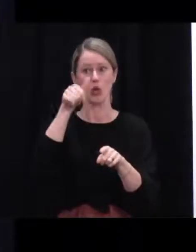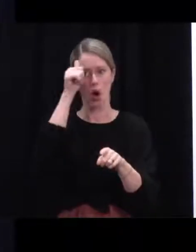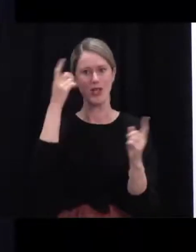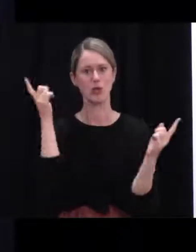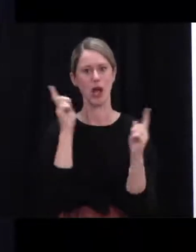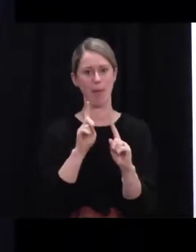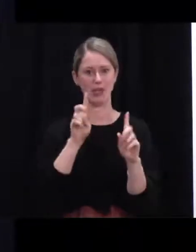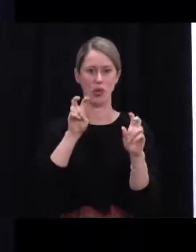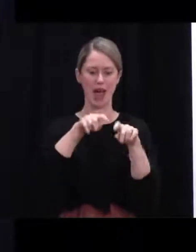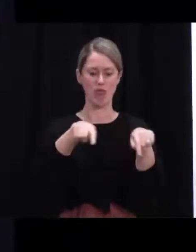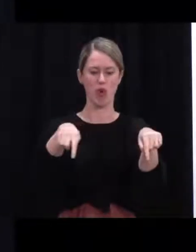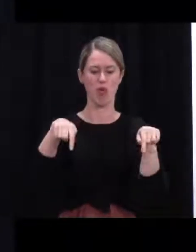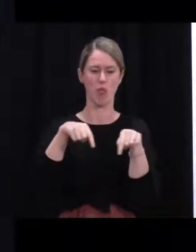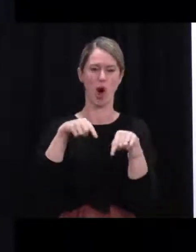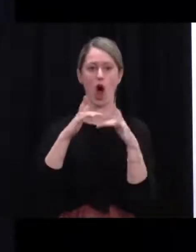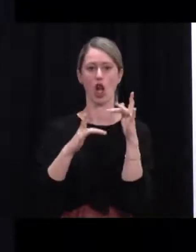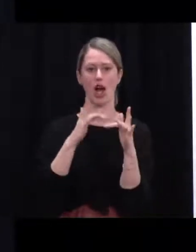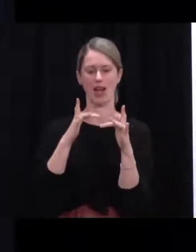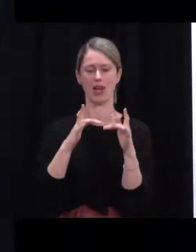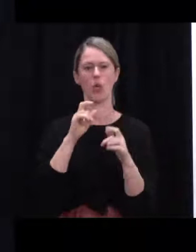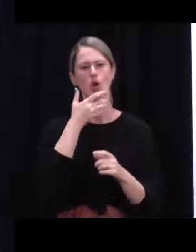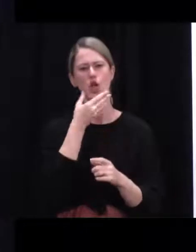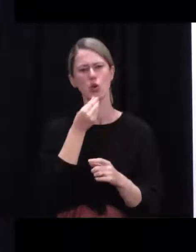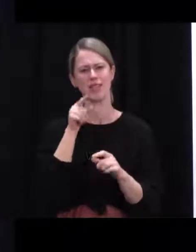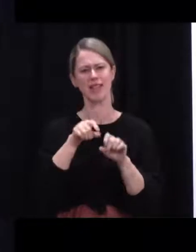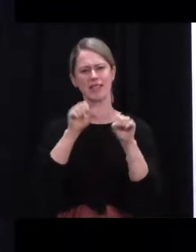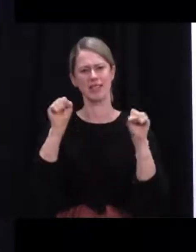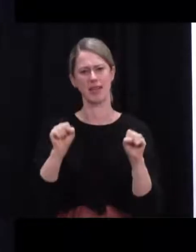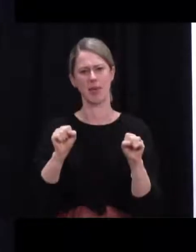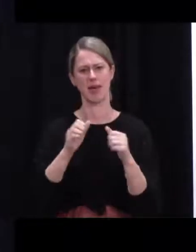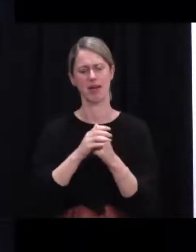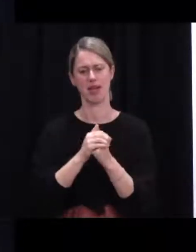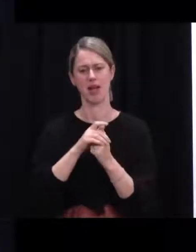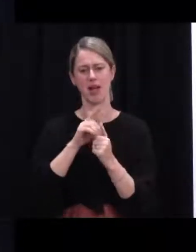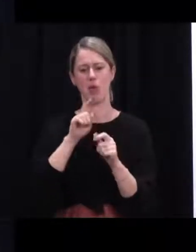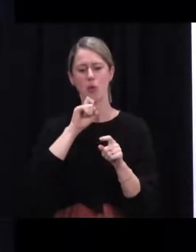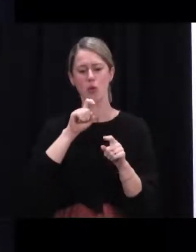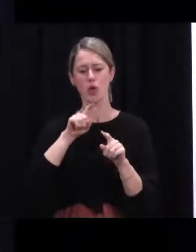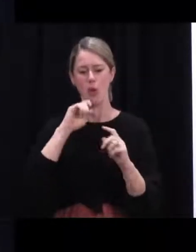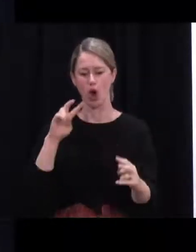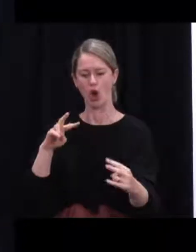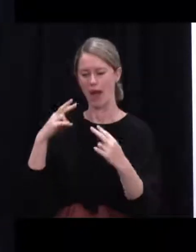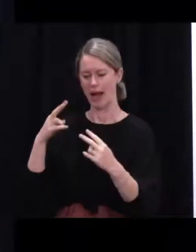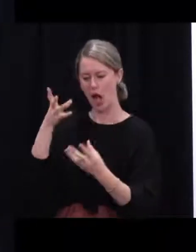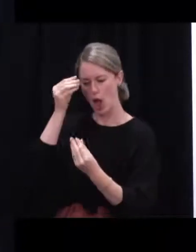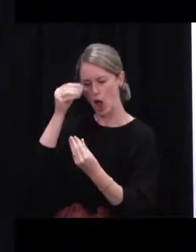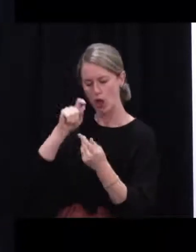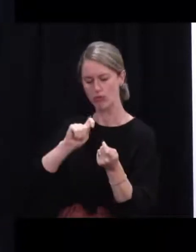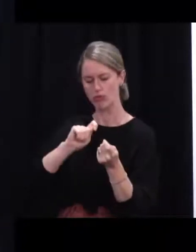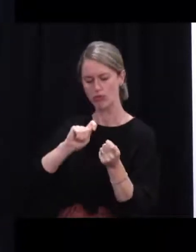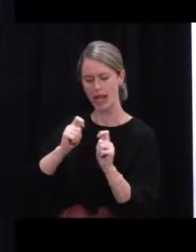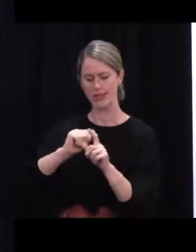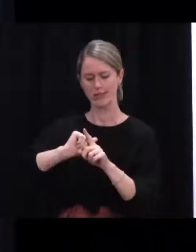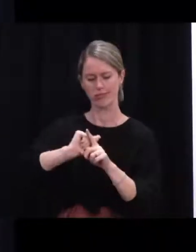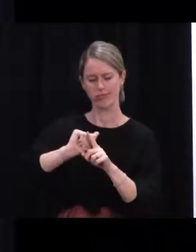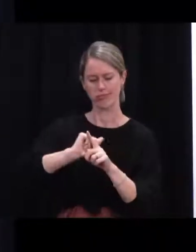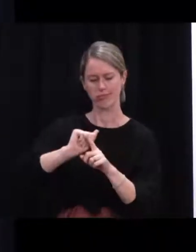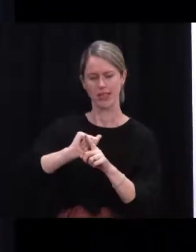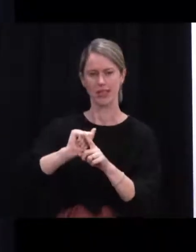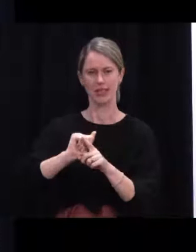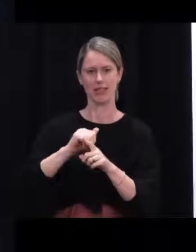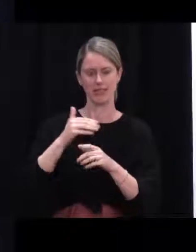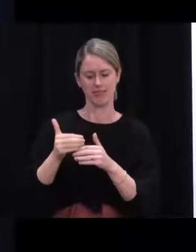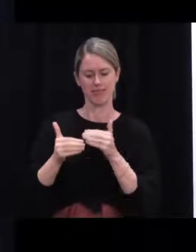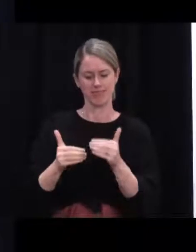look to use the virtual lobby again, taking on board any lessons that we have to learn from the first use of the lobby, which will